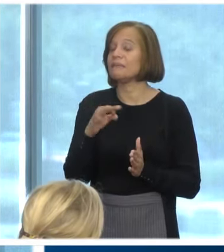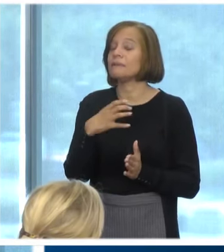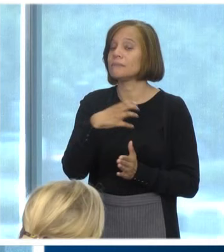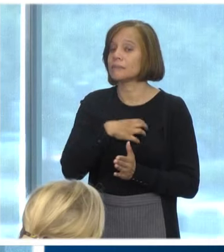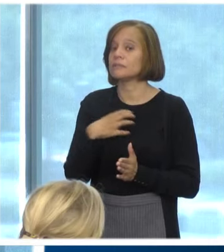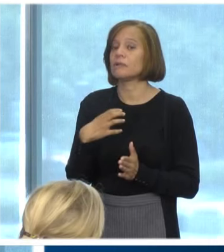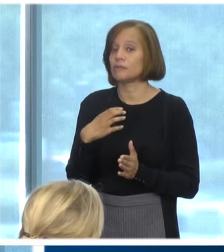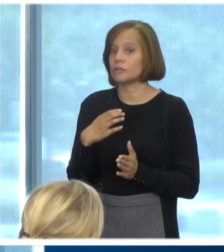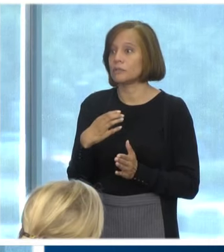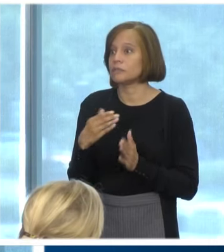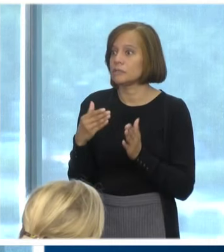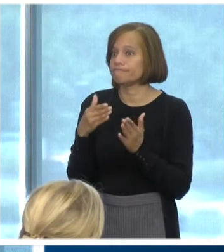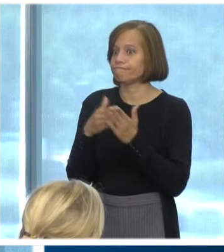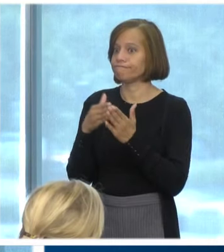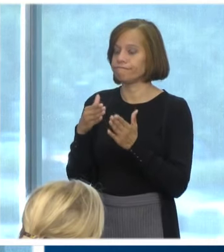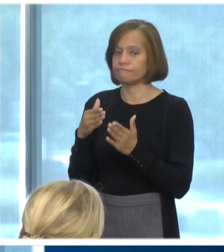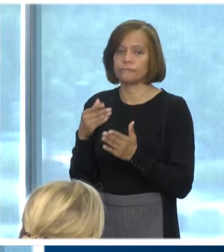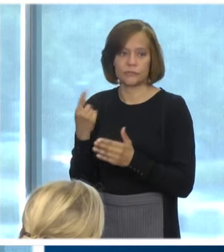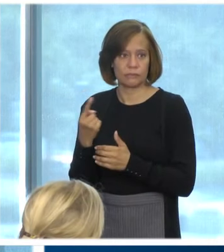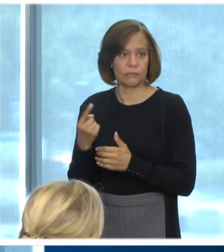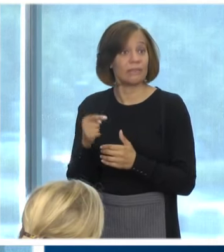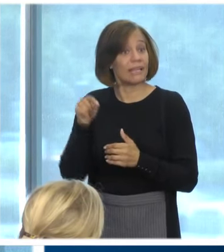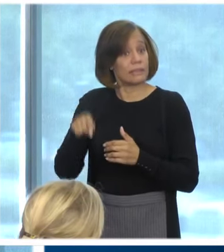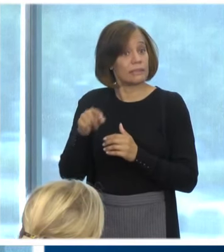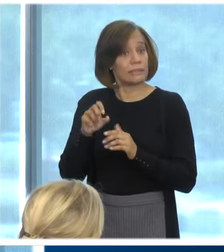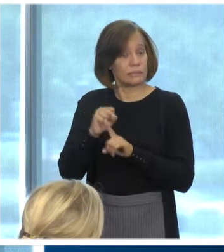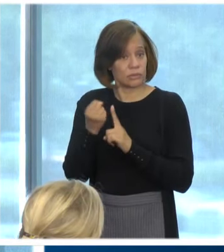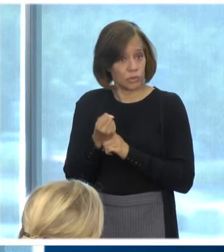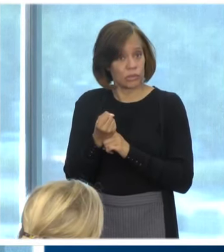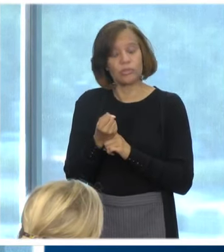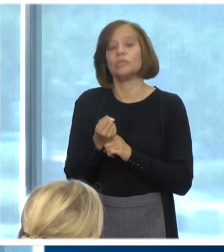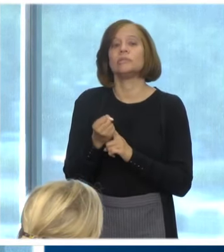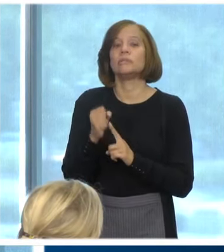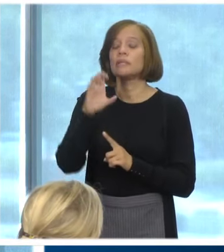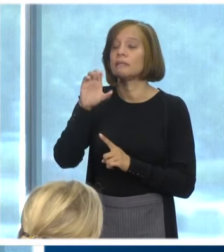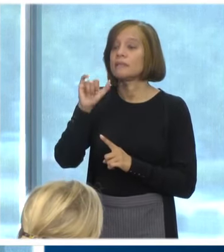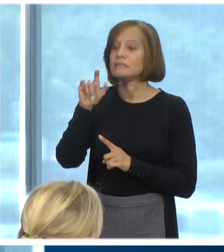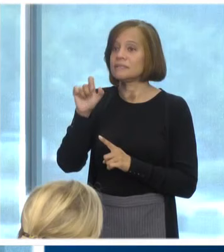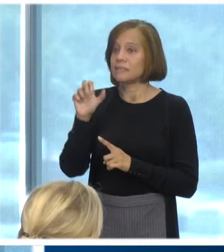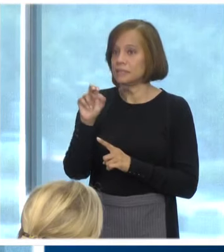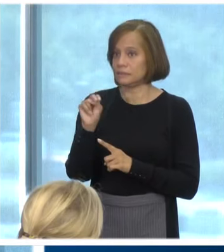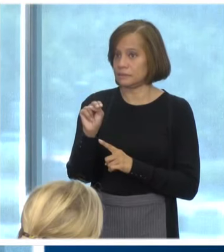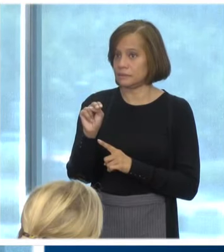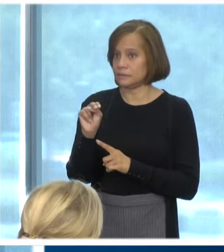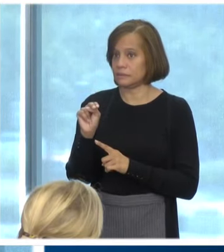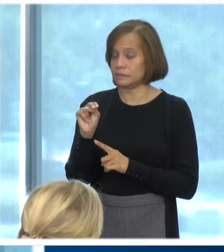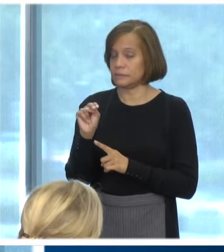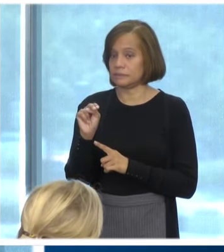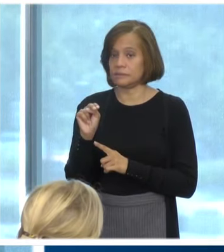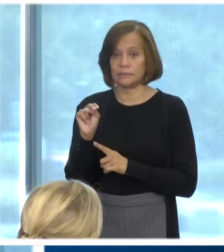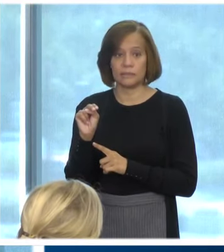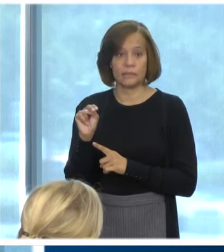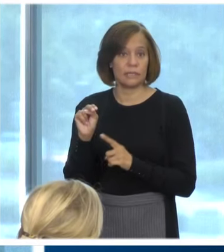case, it was the decision of the city to assign citizen complaints of misconduct to an outside professional law